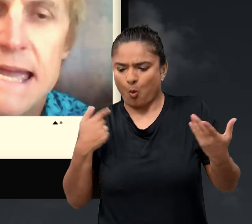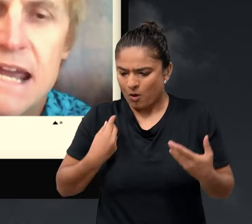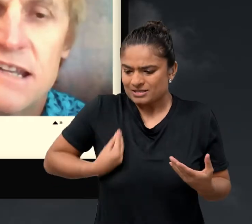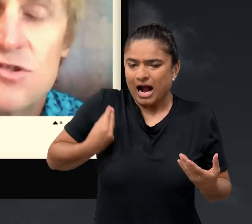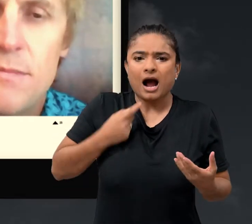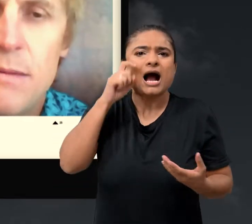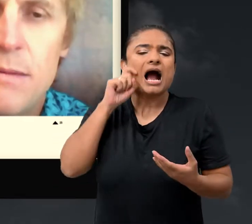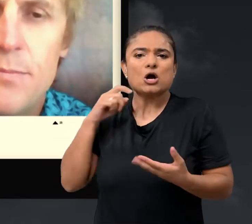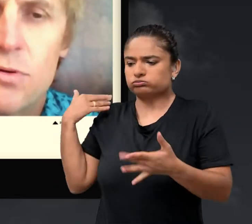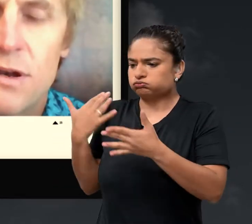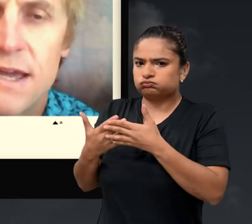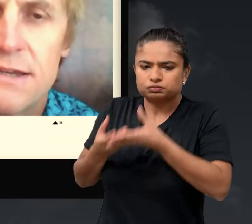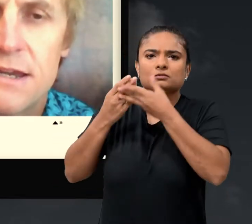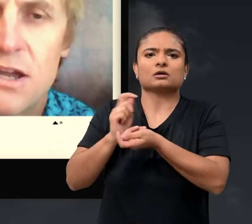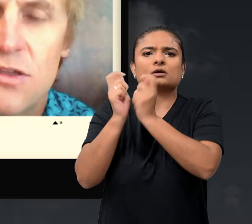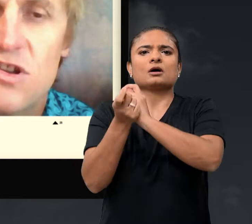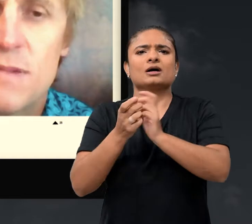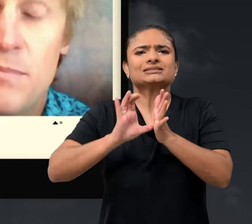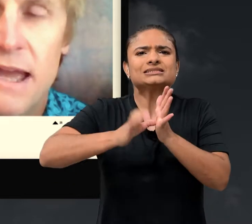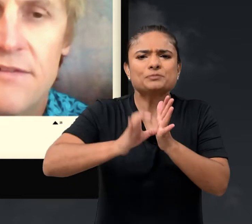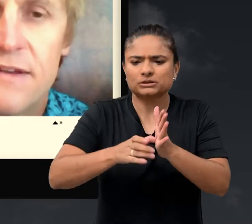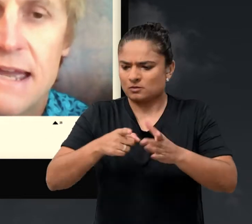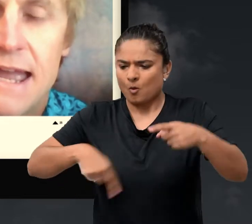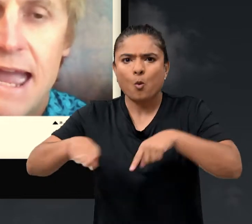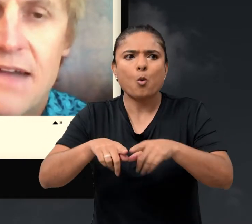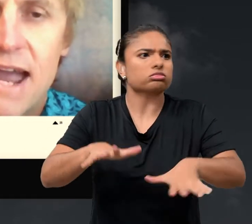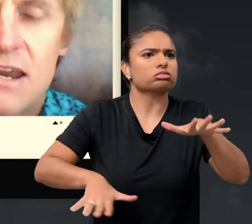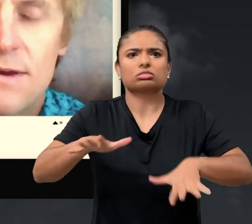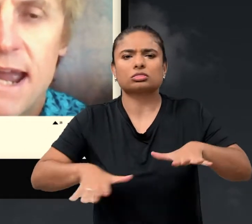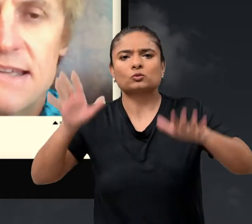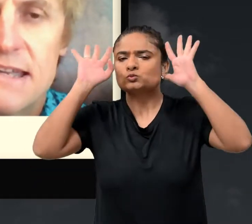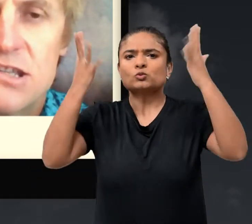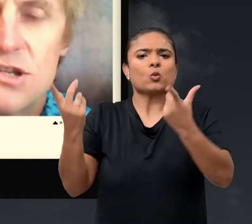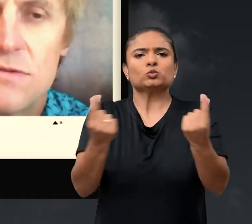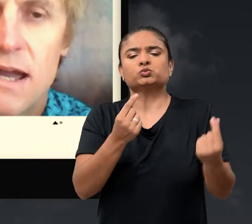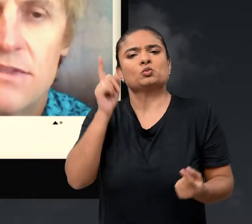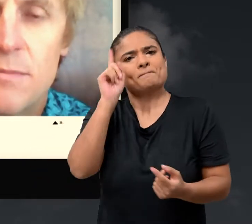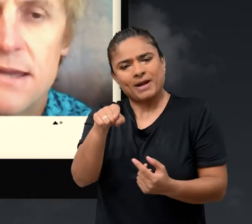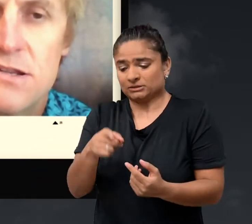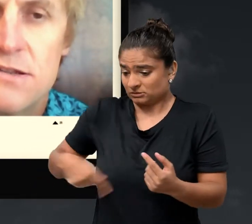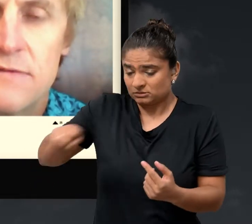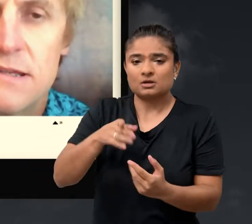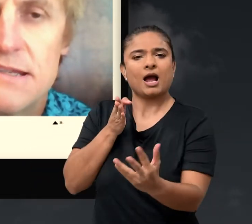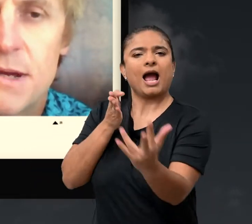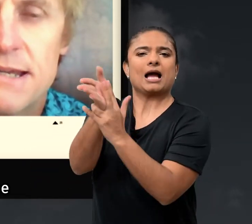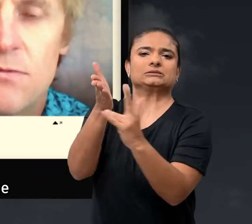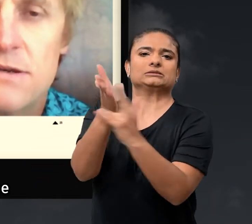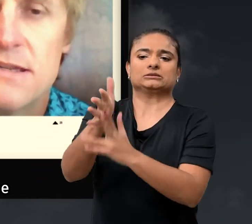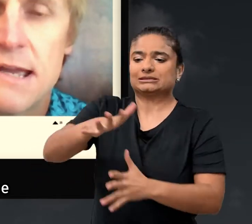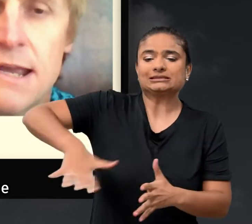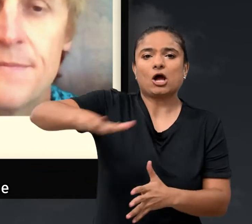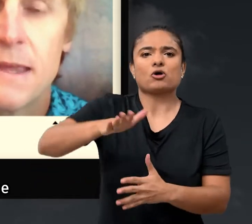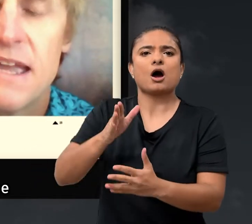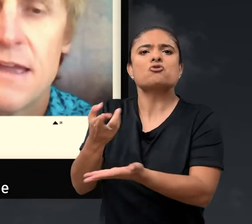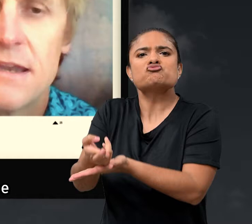age, it's extremely important that those people have adequate access to health and rehabilitation services. But I